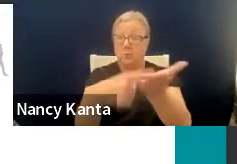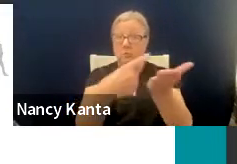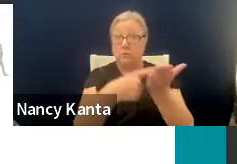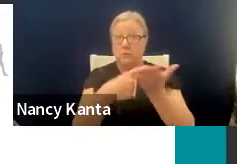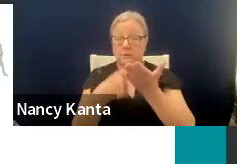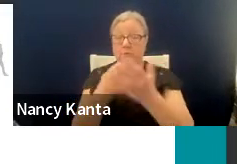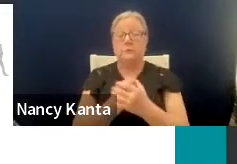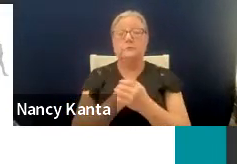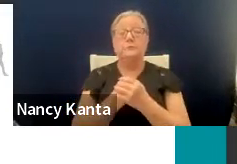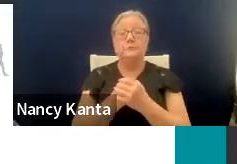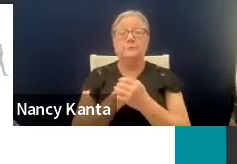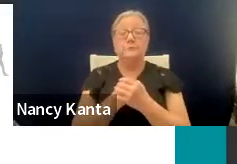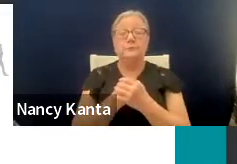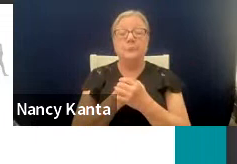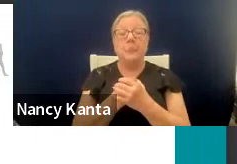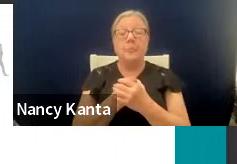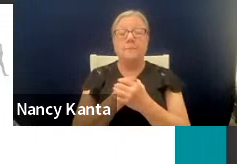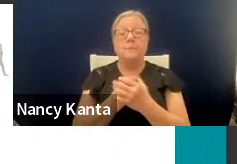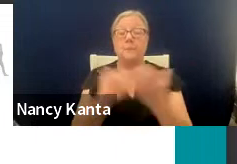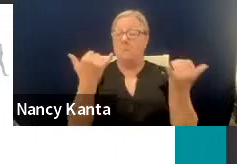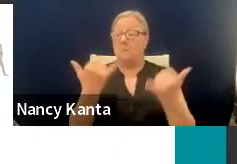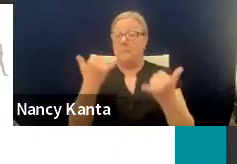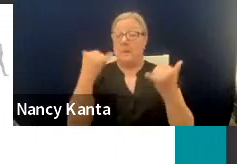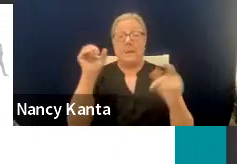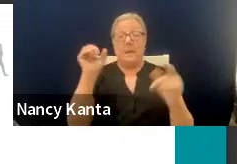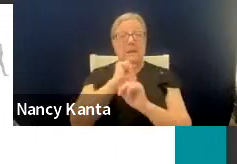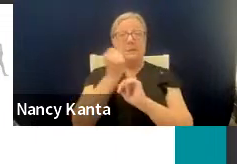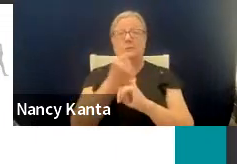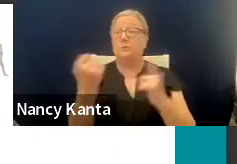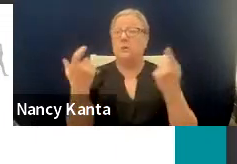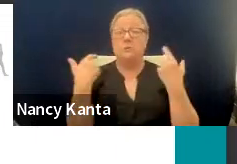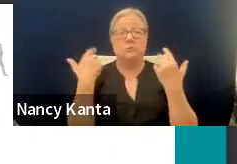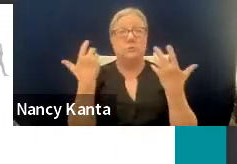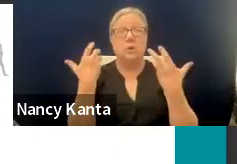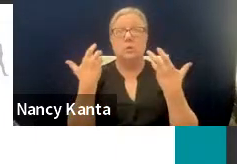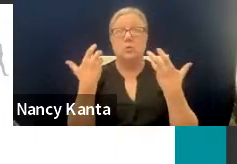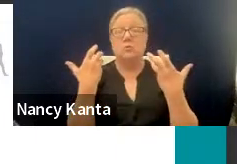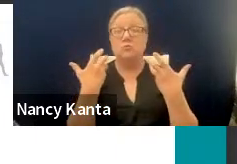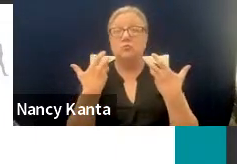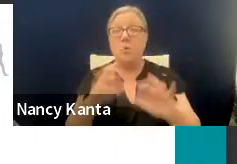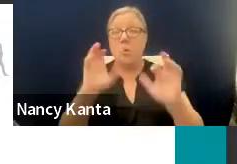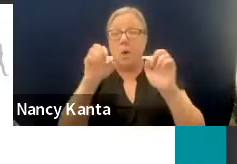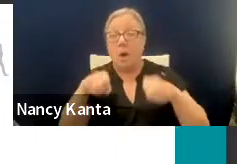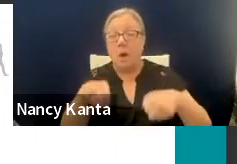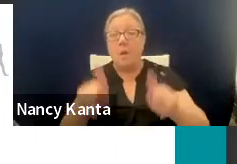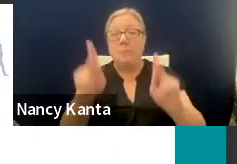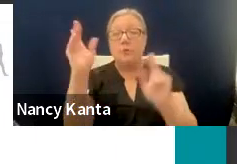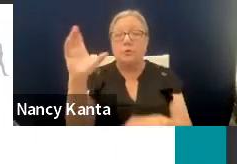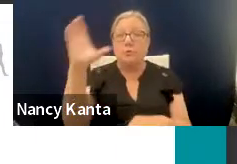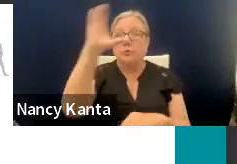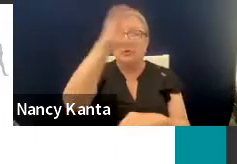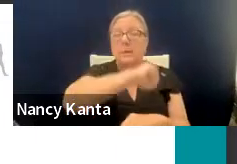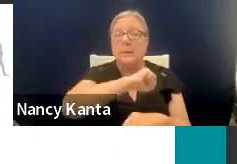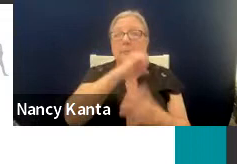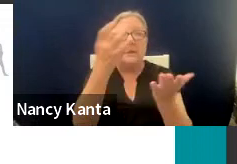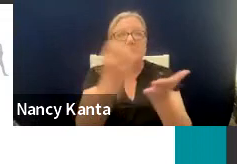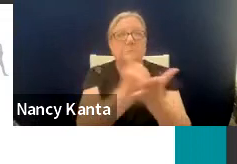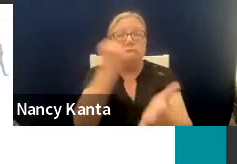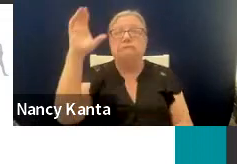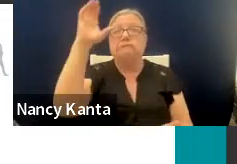just, this is a situation where we don't want to miss the opportunity to get some of this input as